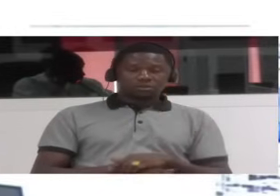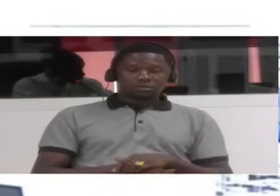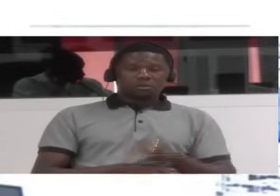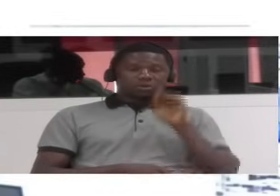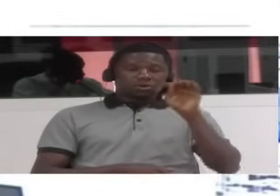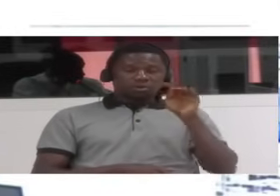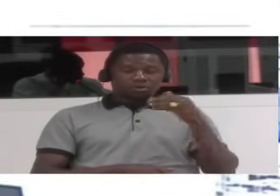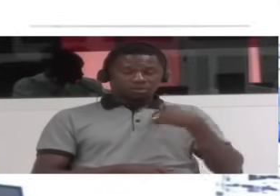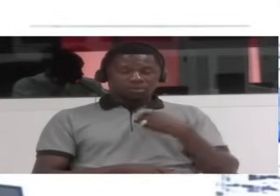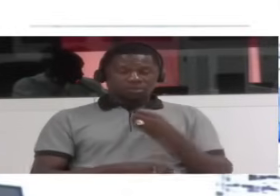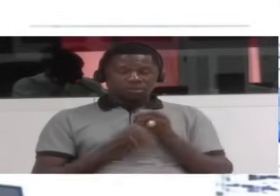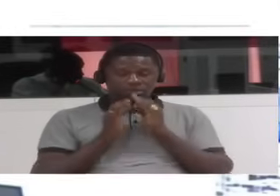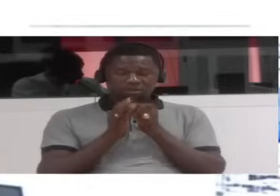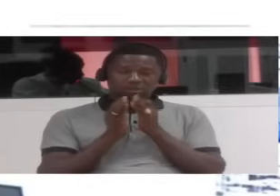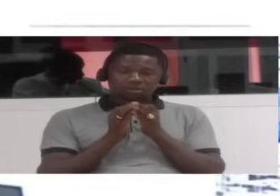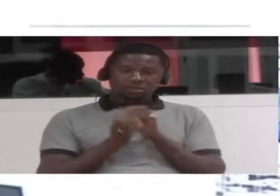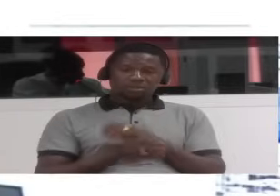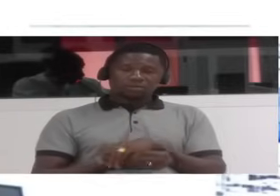called me and said